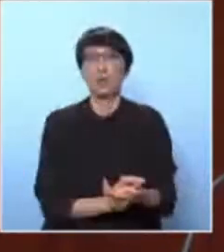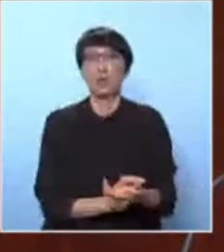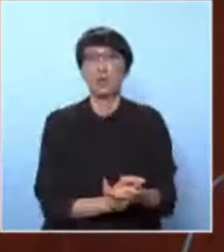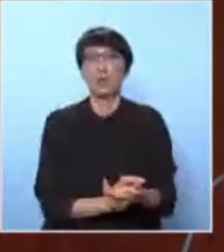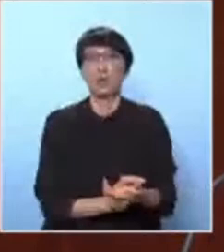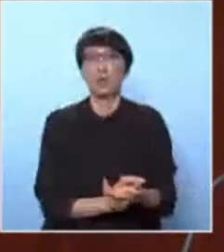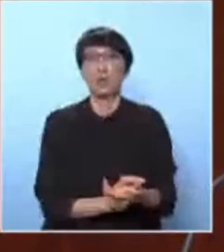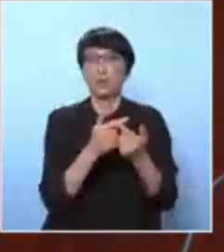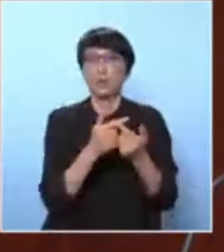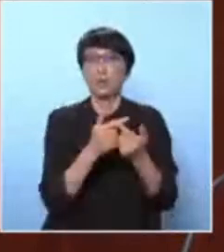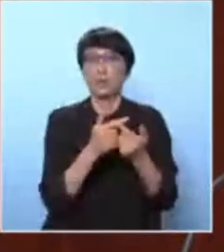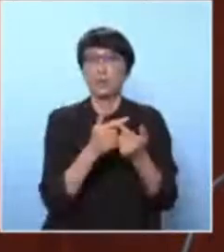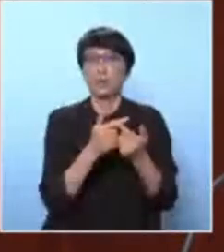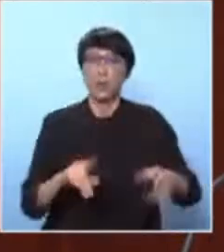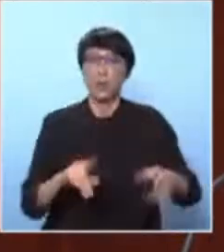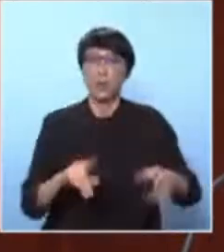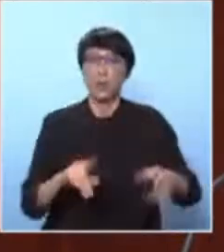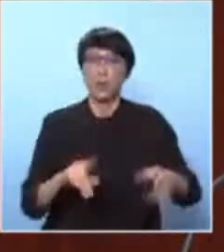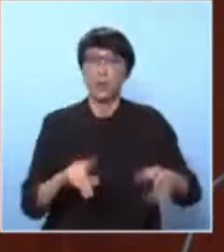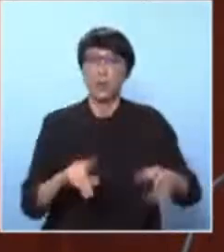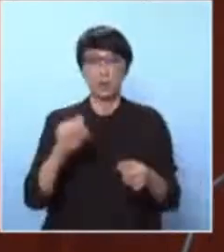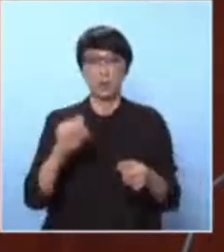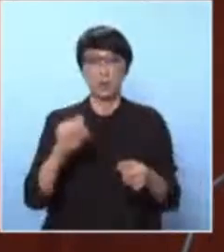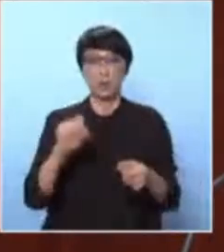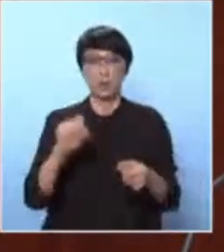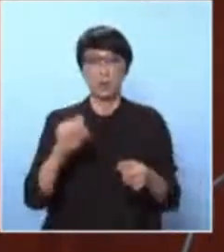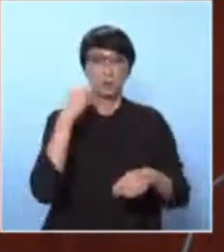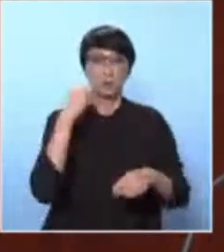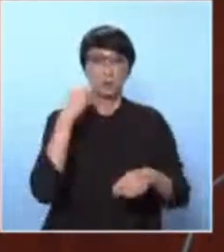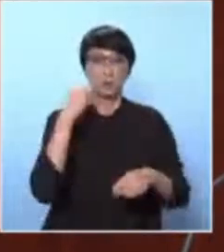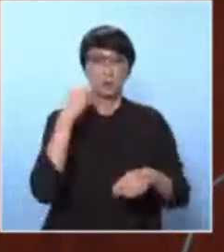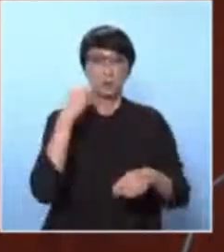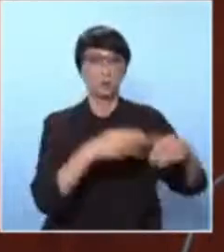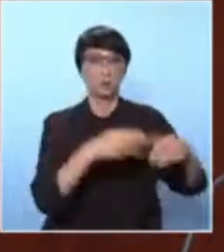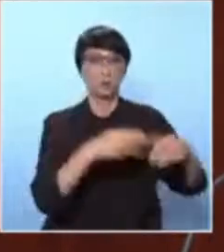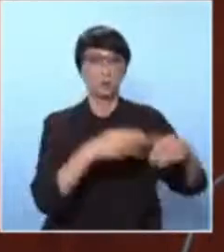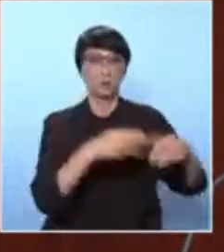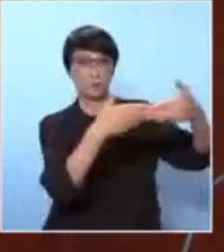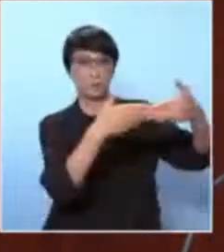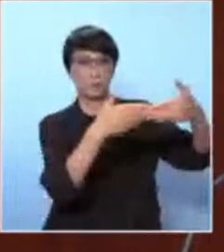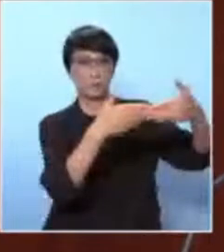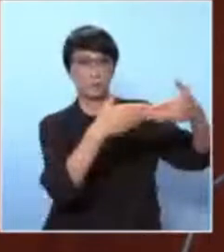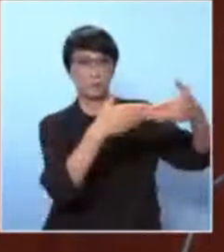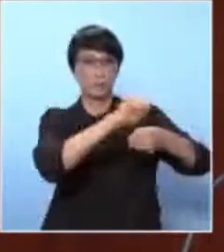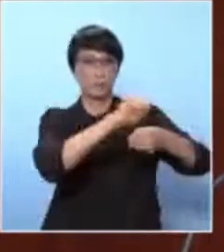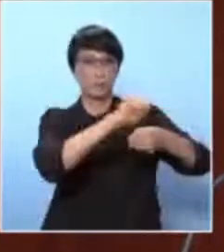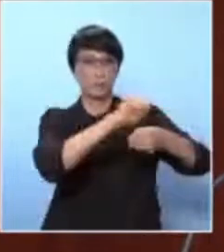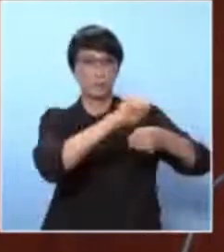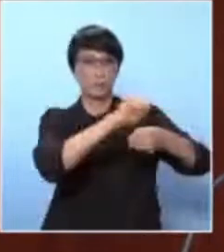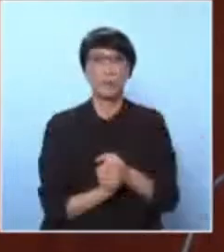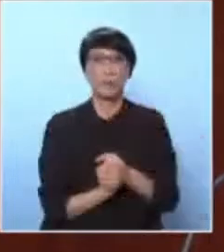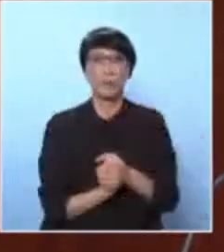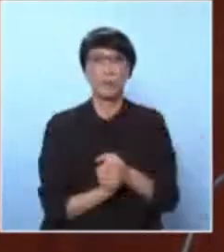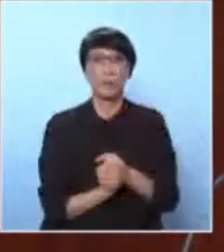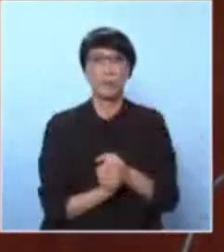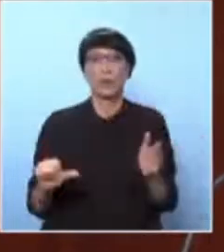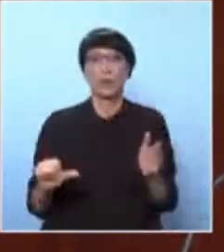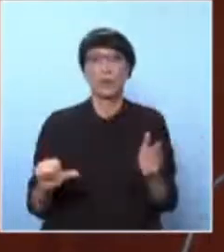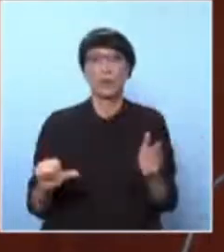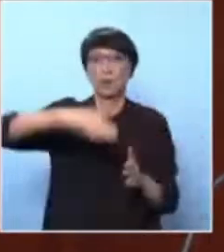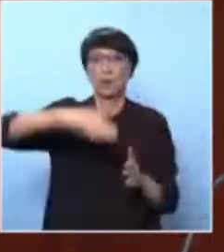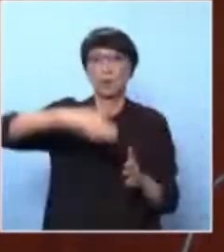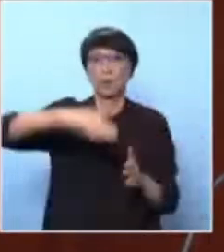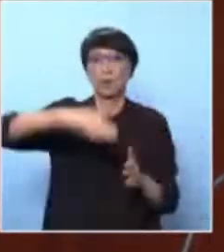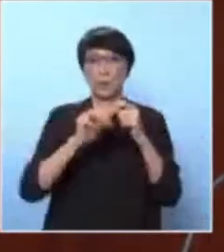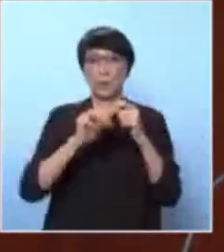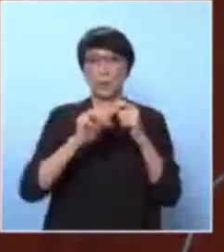2. Step up efforts in establishing interface with the mainland. We will work with the Supreme People's Court on the establishment